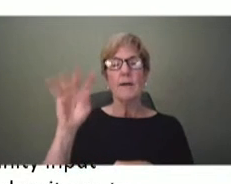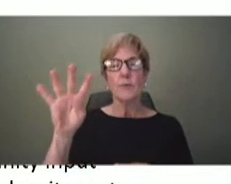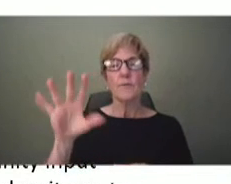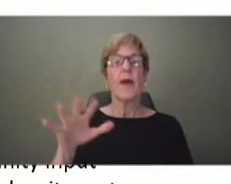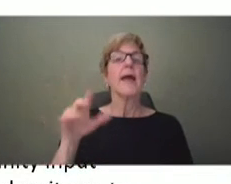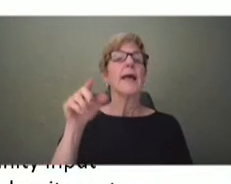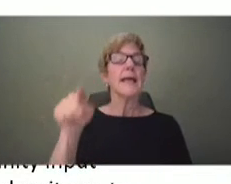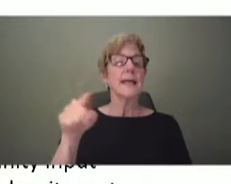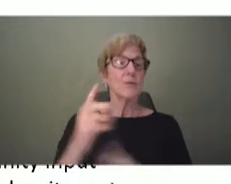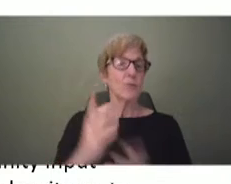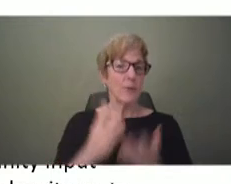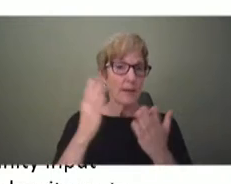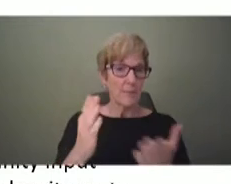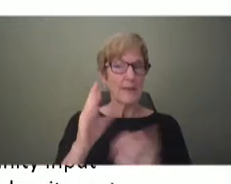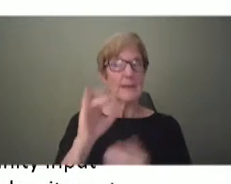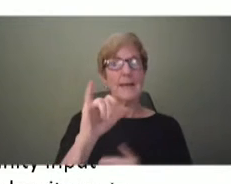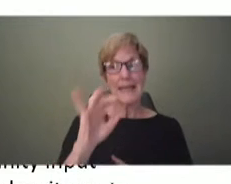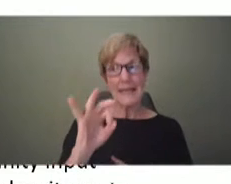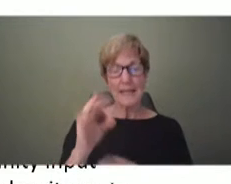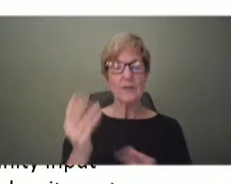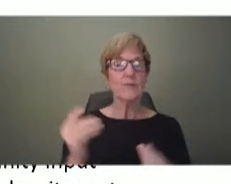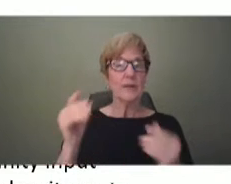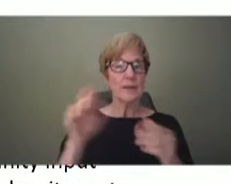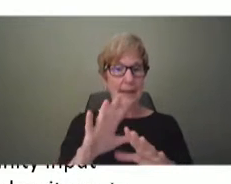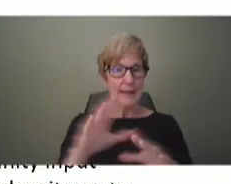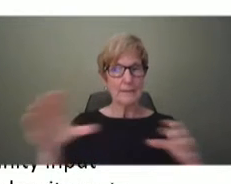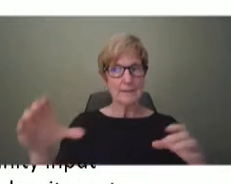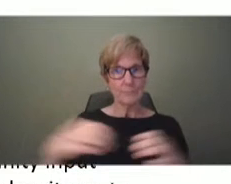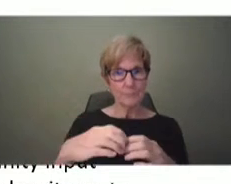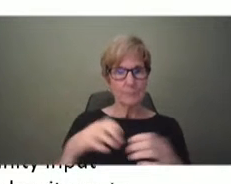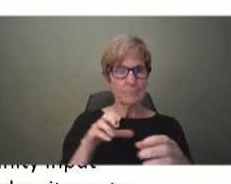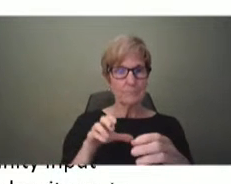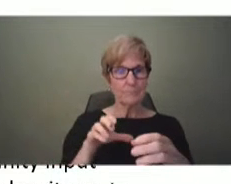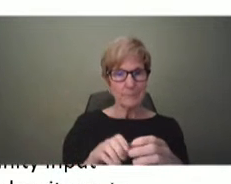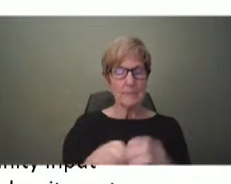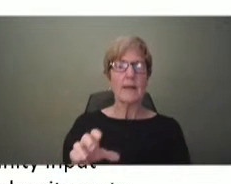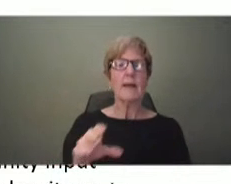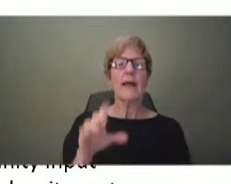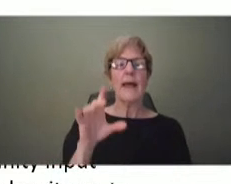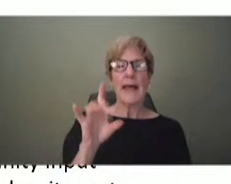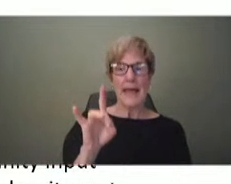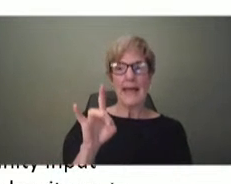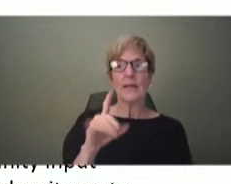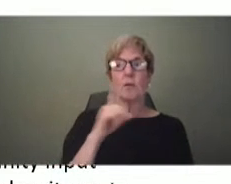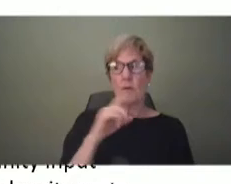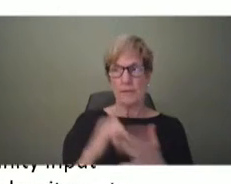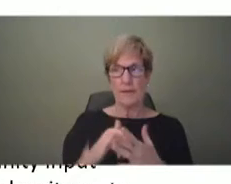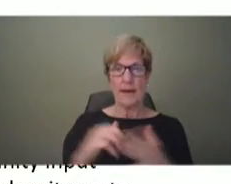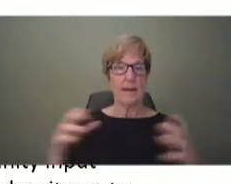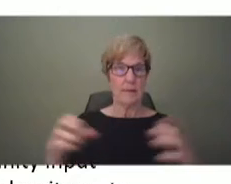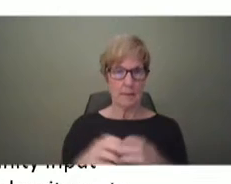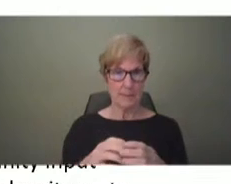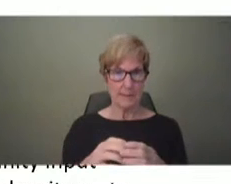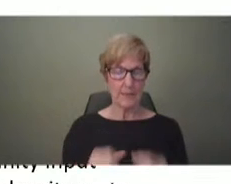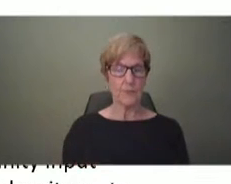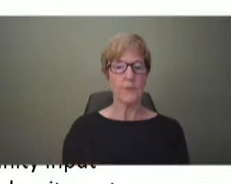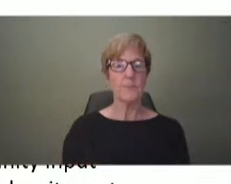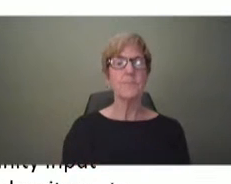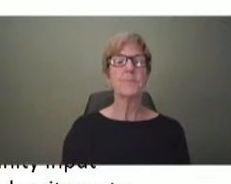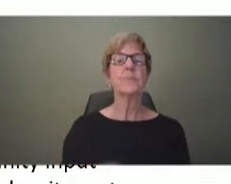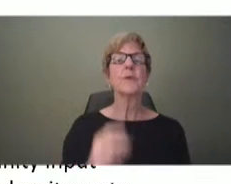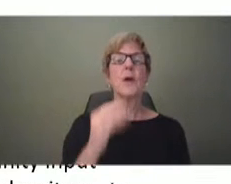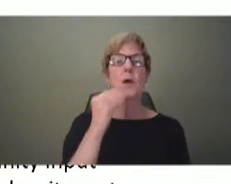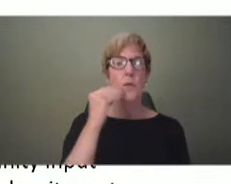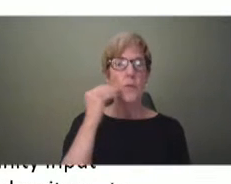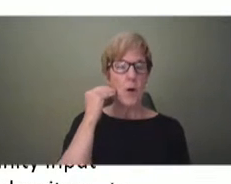that if Parcels could be assembled and in this case up to a Parcels are being assembled that up residential density is up to 12